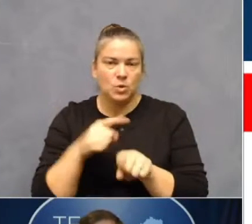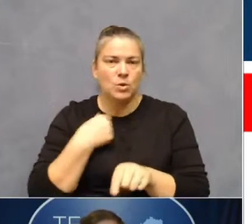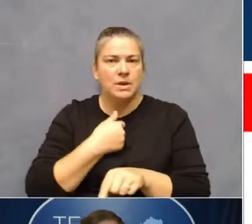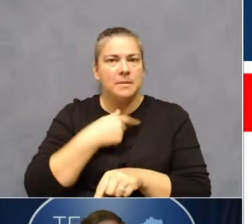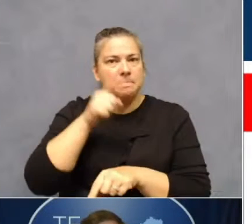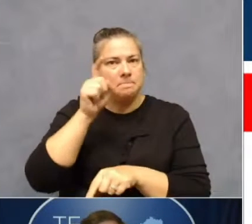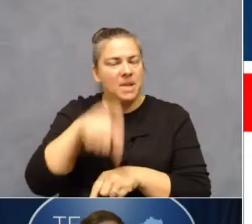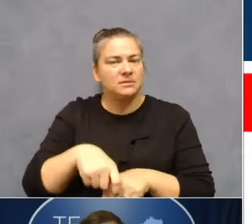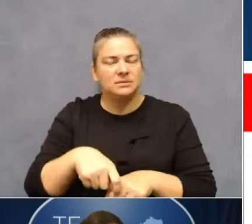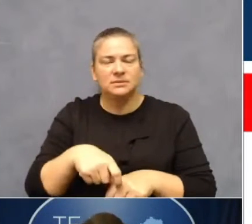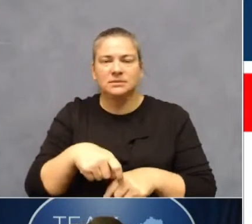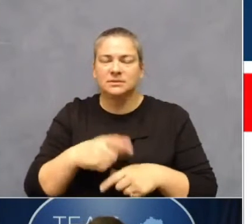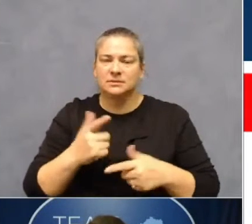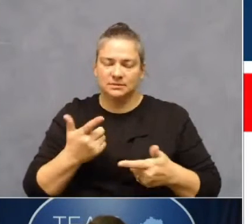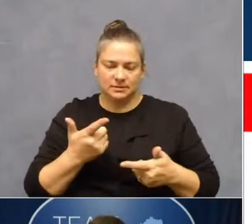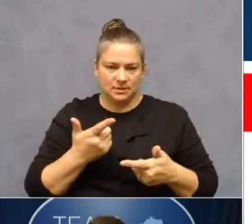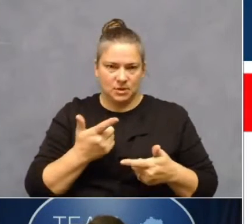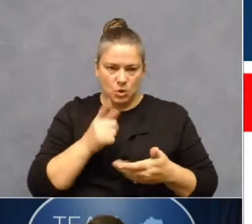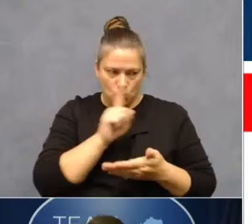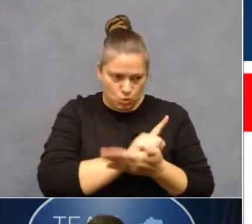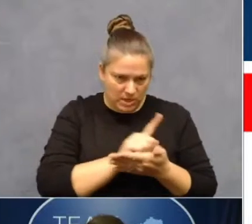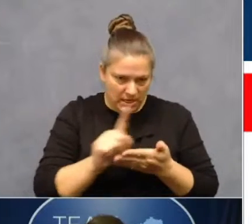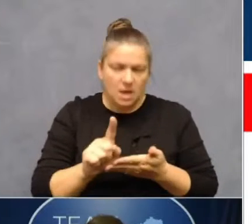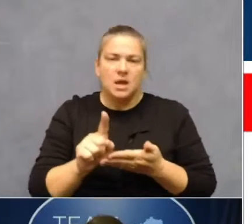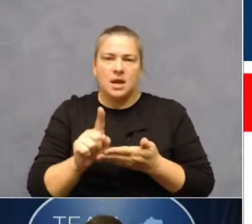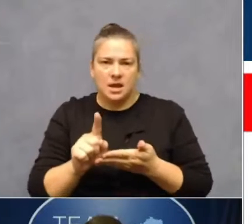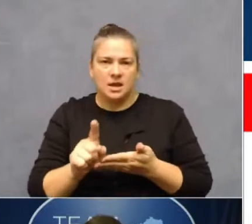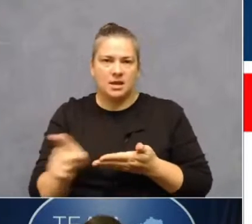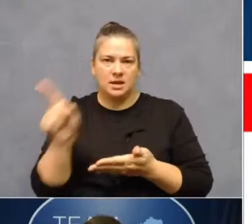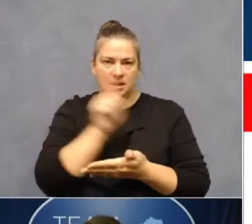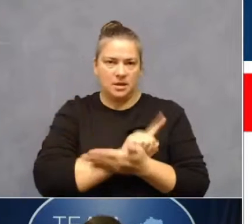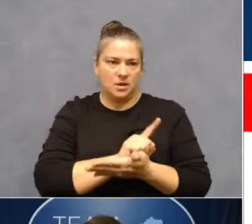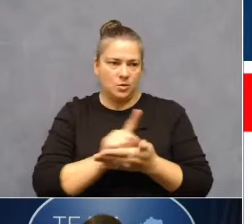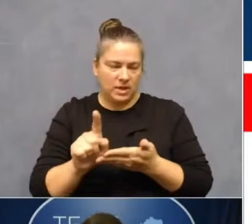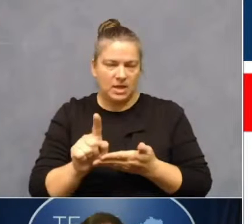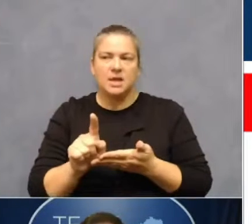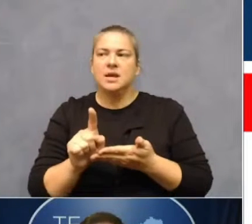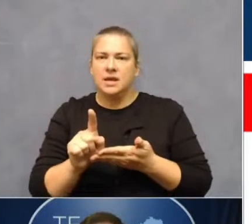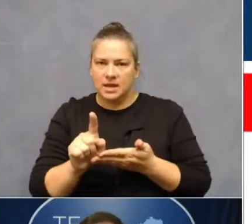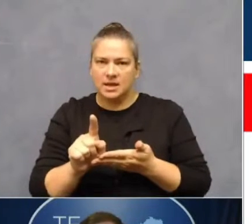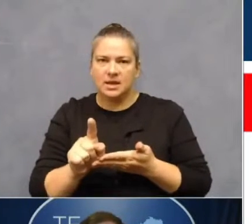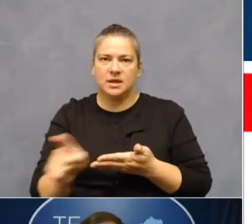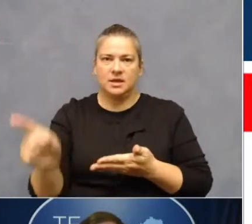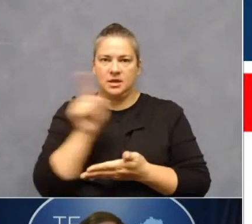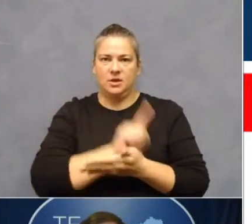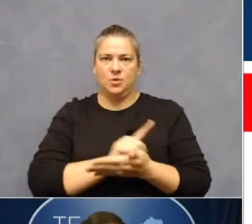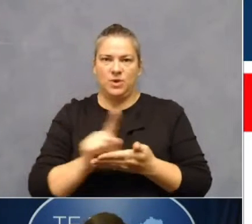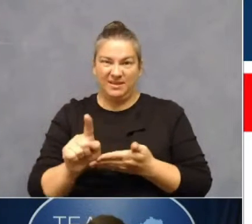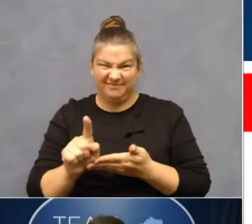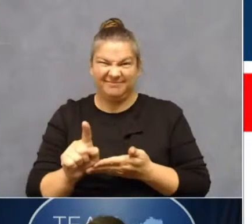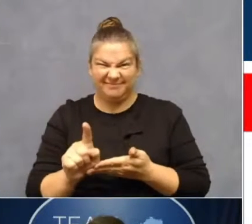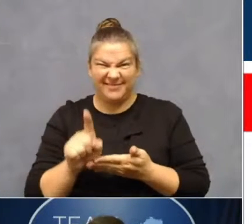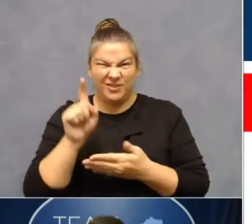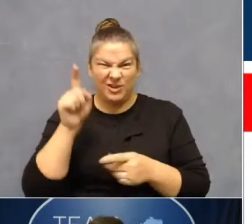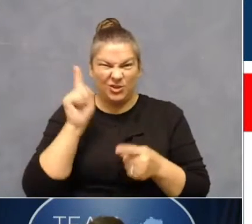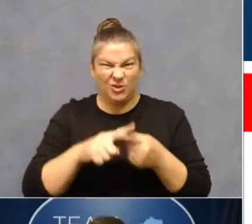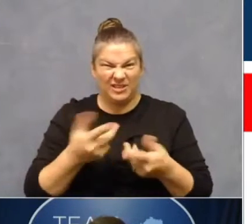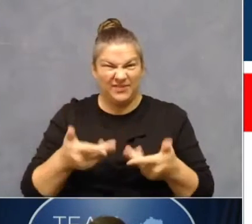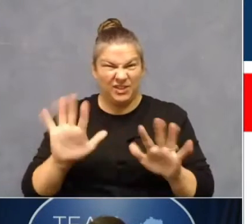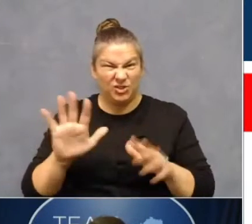in this virus. It's what it's going to take until we defeat it. So when on Thursday afternoon a county is